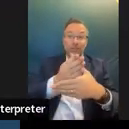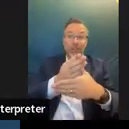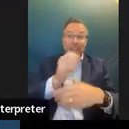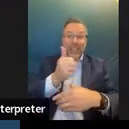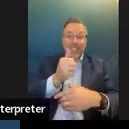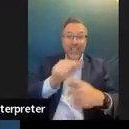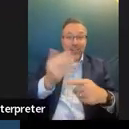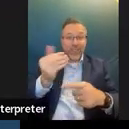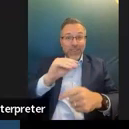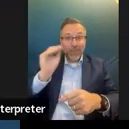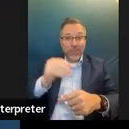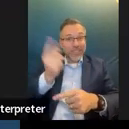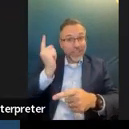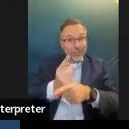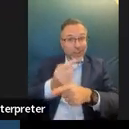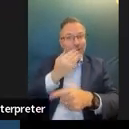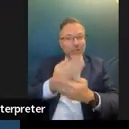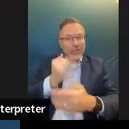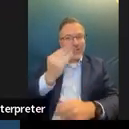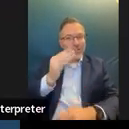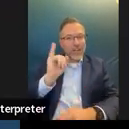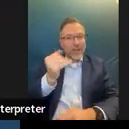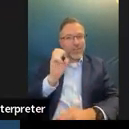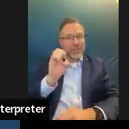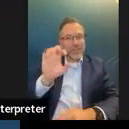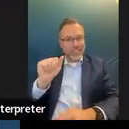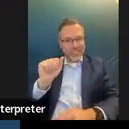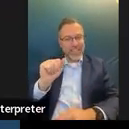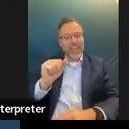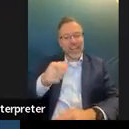tricky one, Jessica. You got it. The